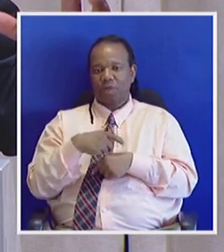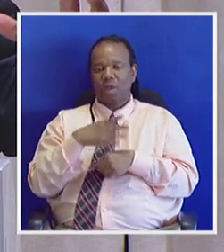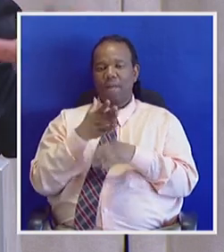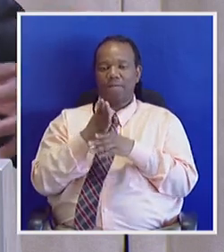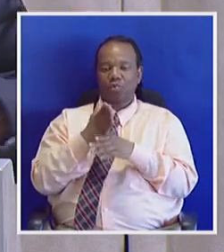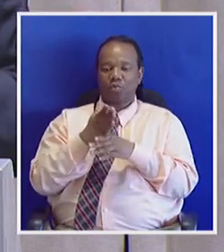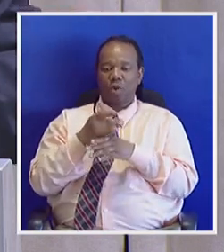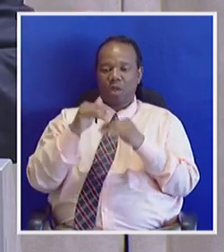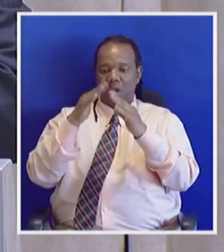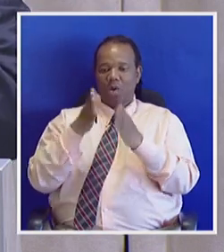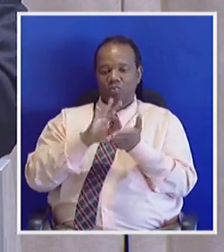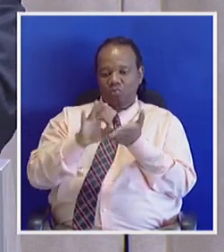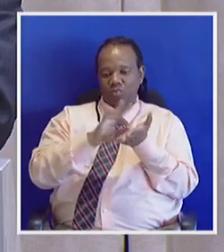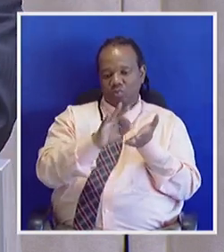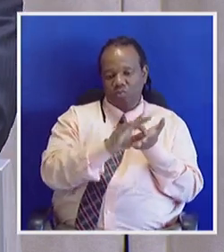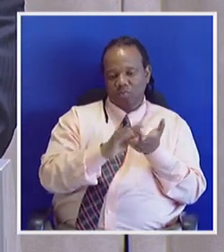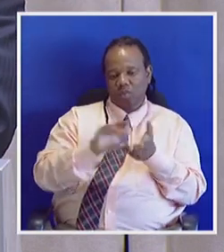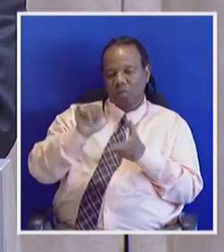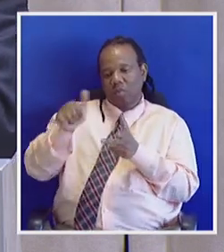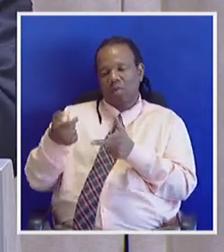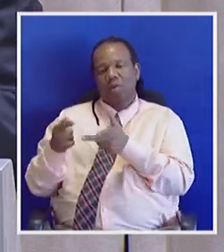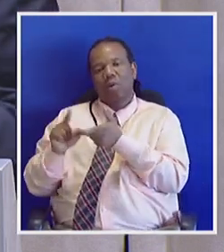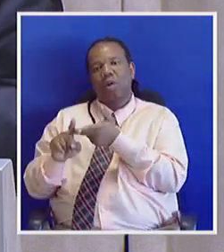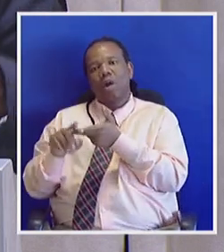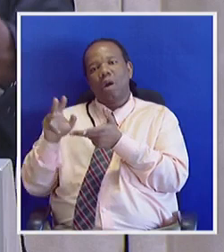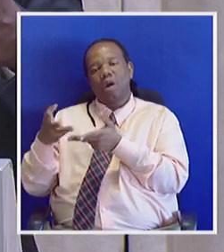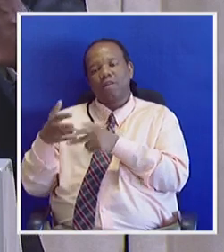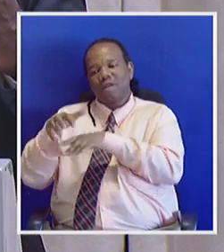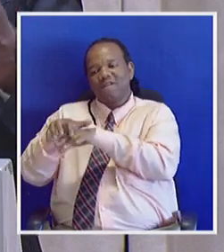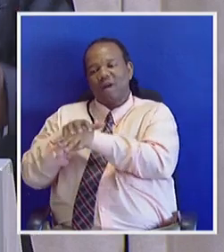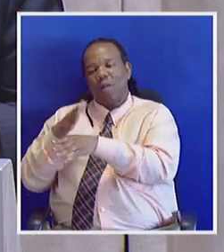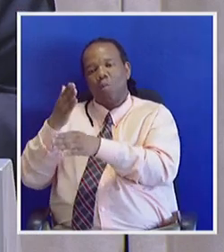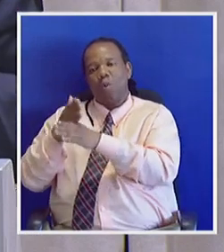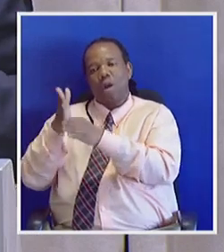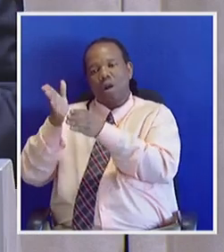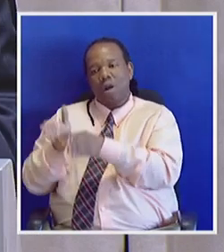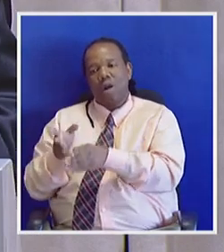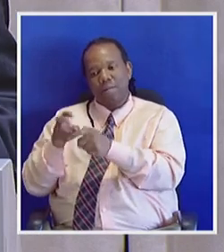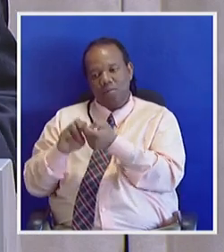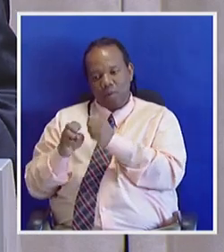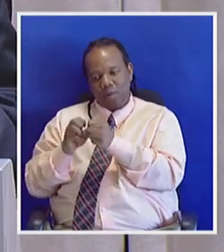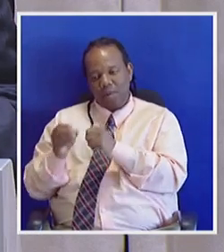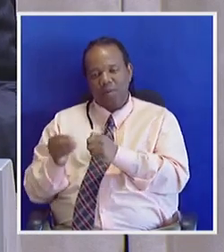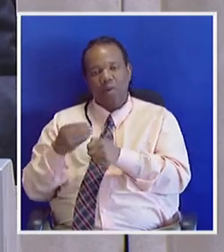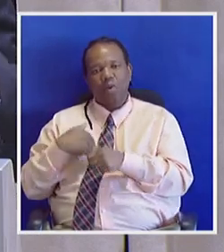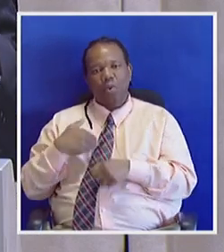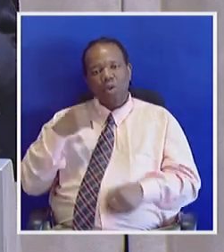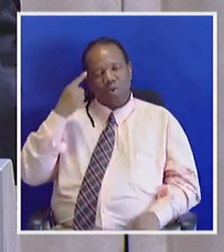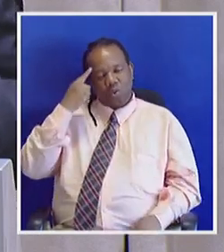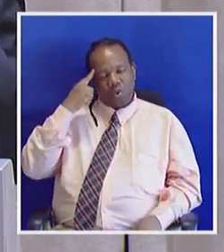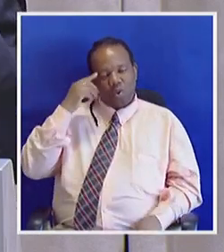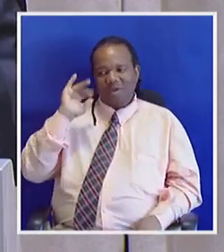work, and the other one is going to be farm work. We've known historically